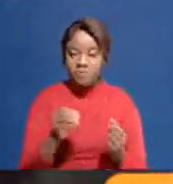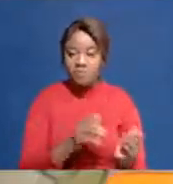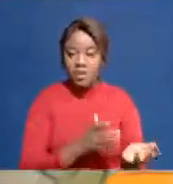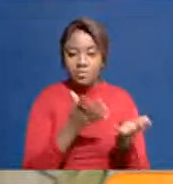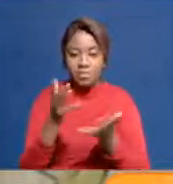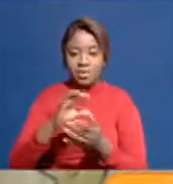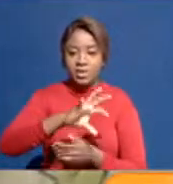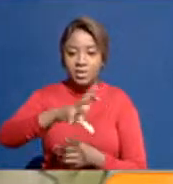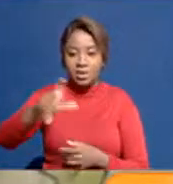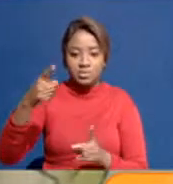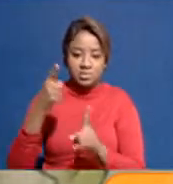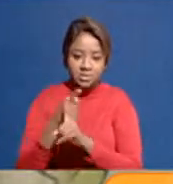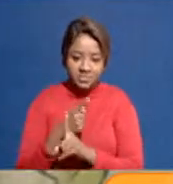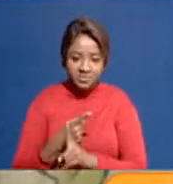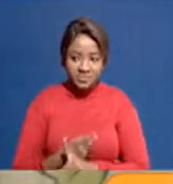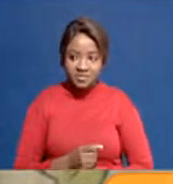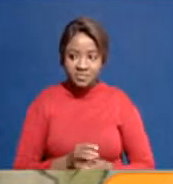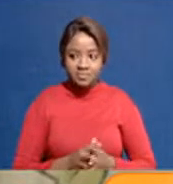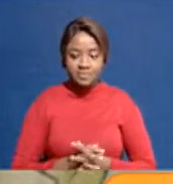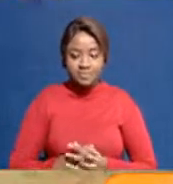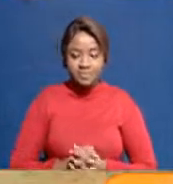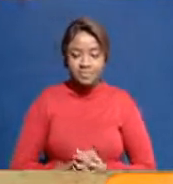aina zozote.